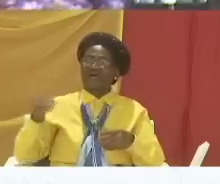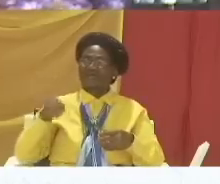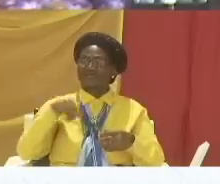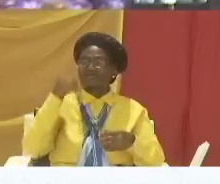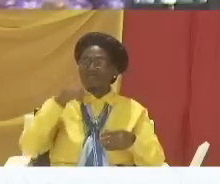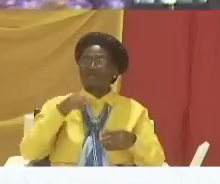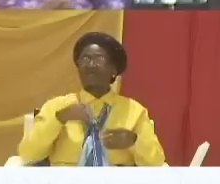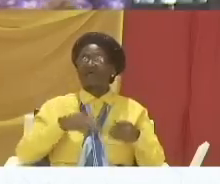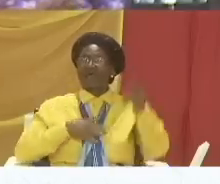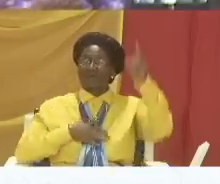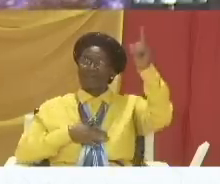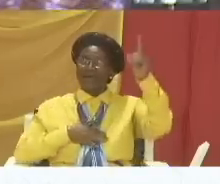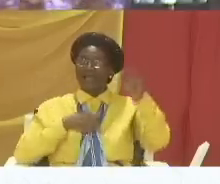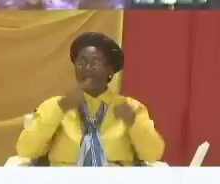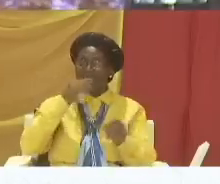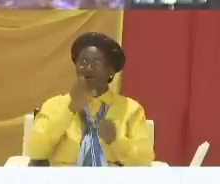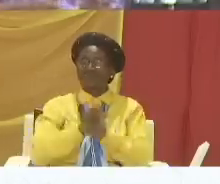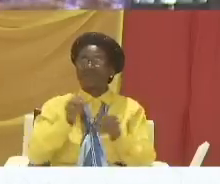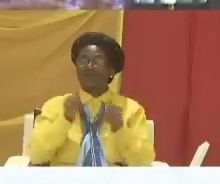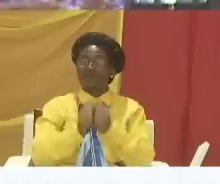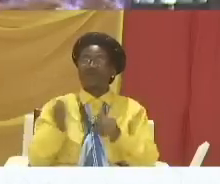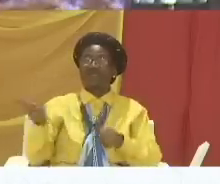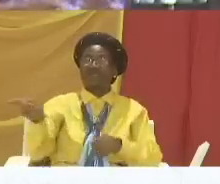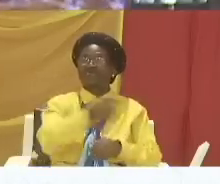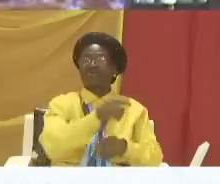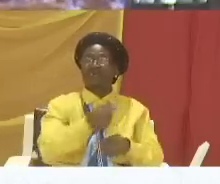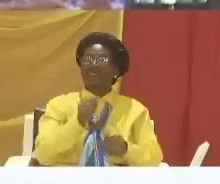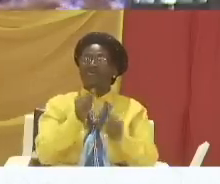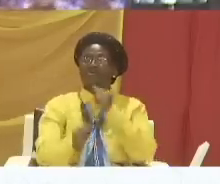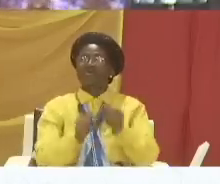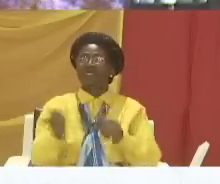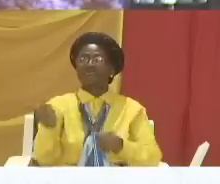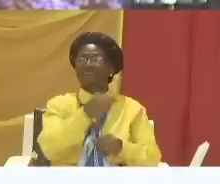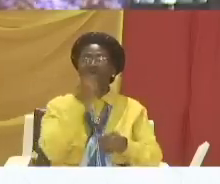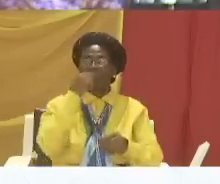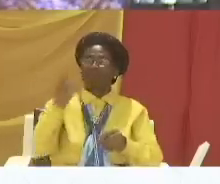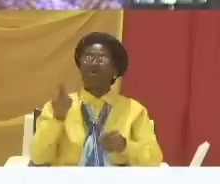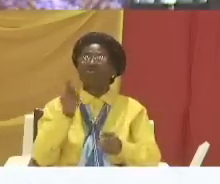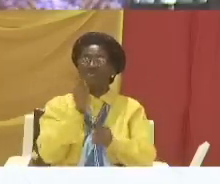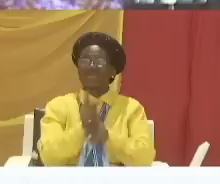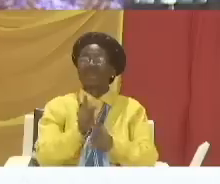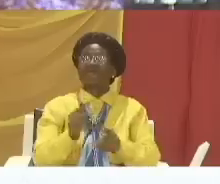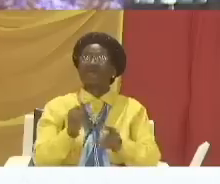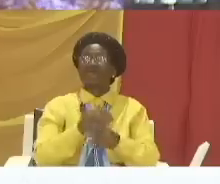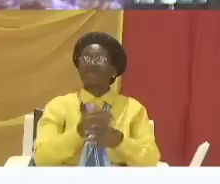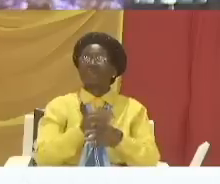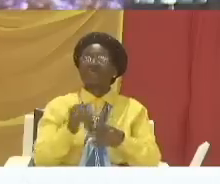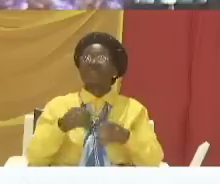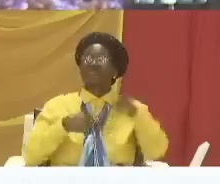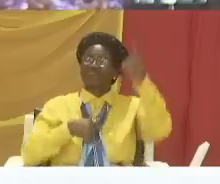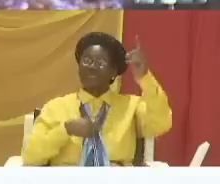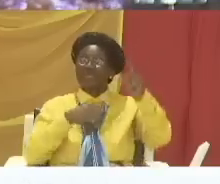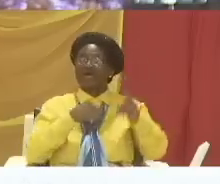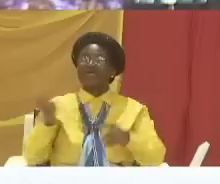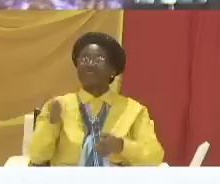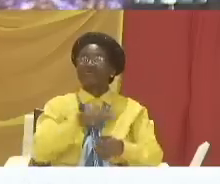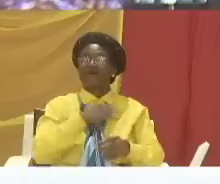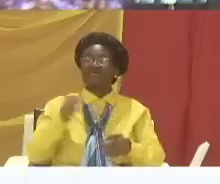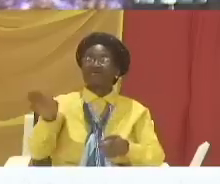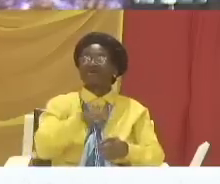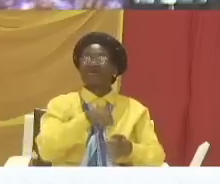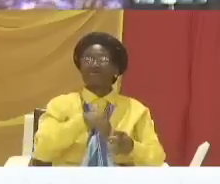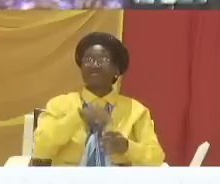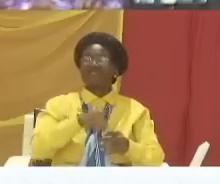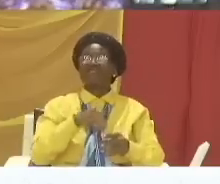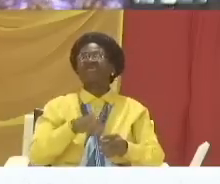with you, which you must keep between me and you and your seed after you, every man